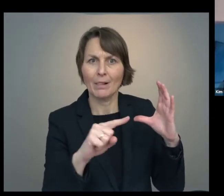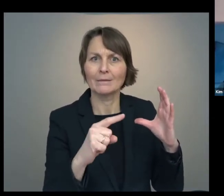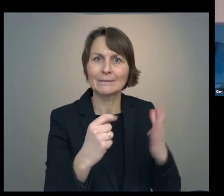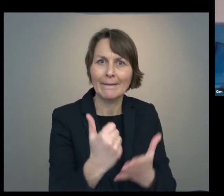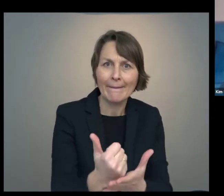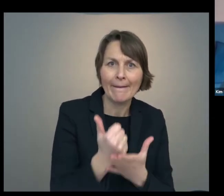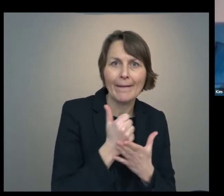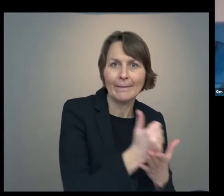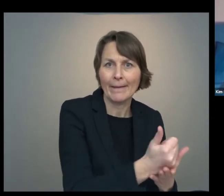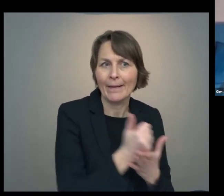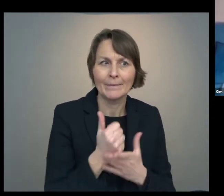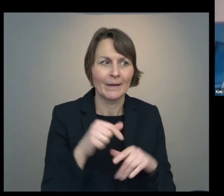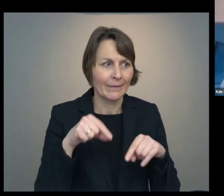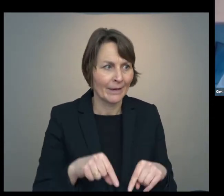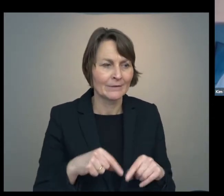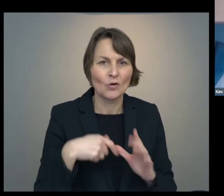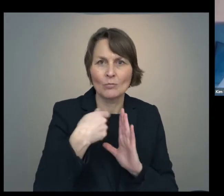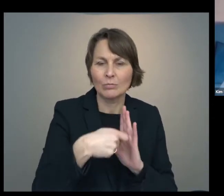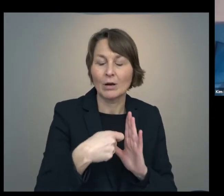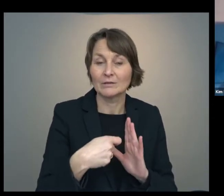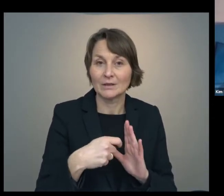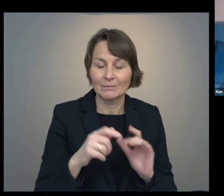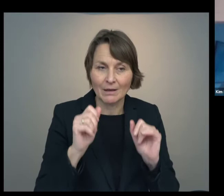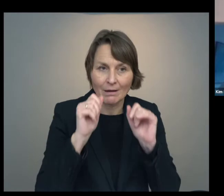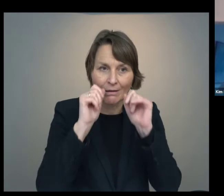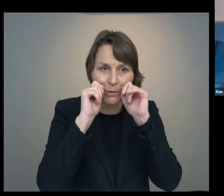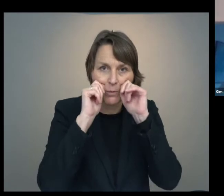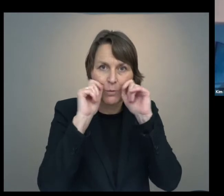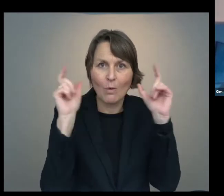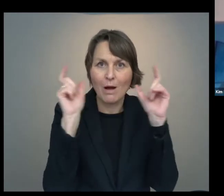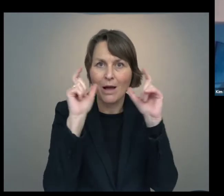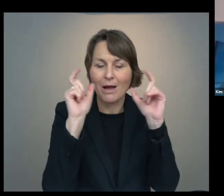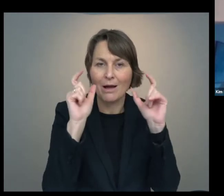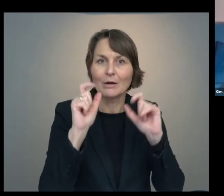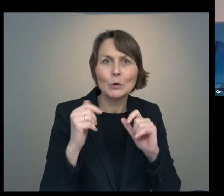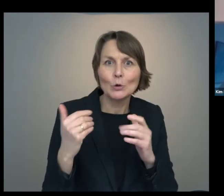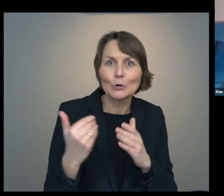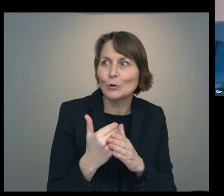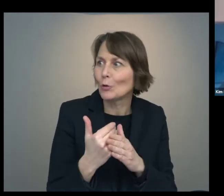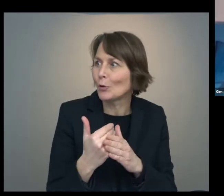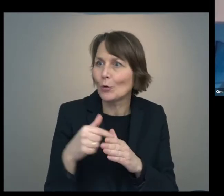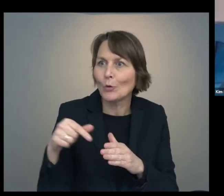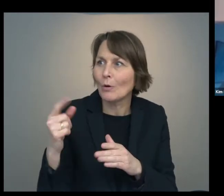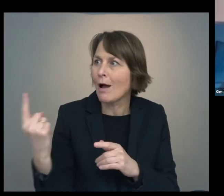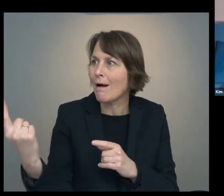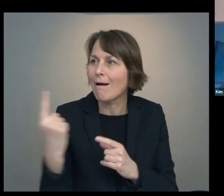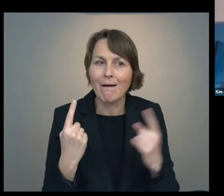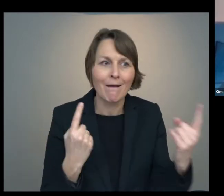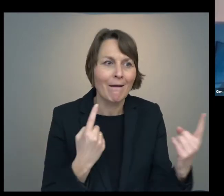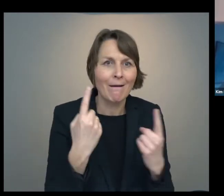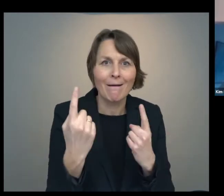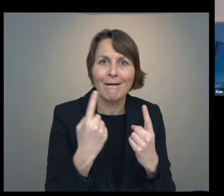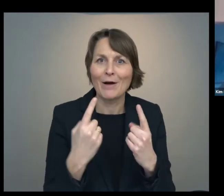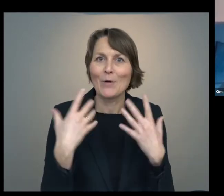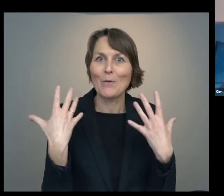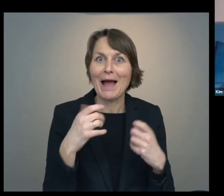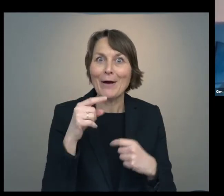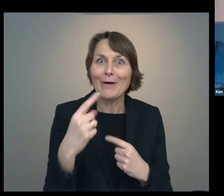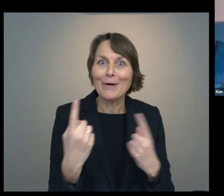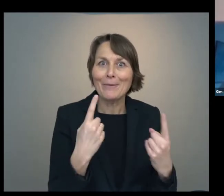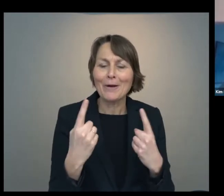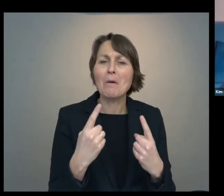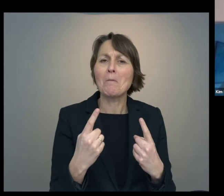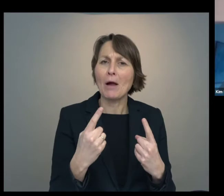contributing to our common project, and I think that's amazing. It amazes me every time I see new people joining the community